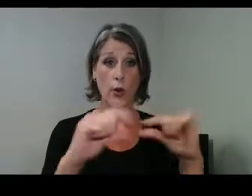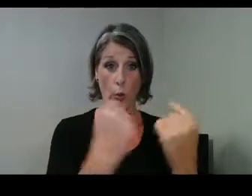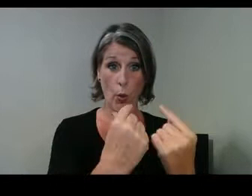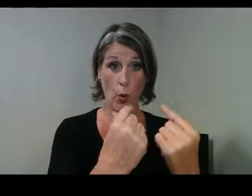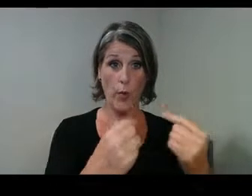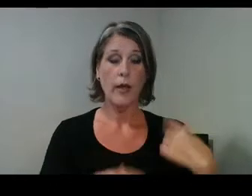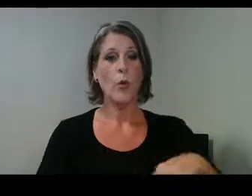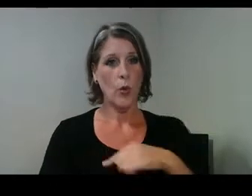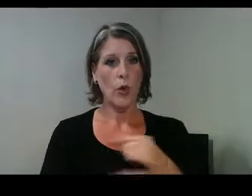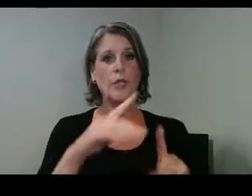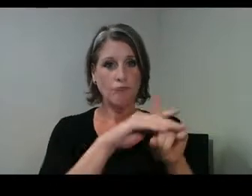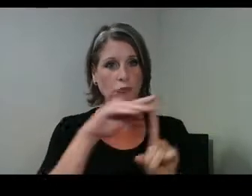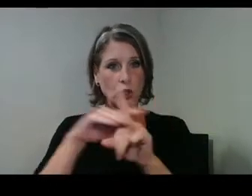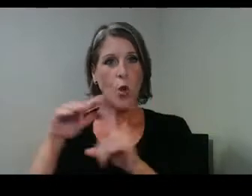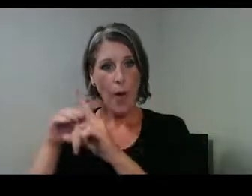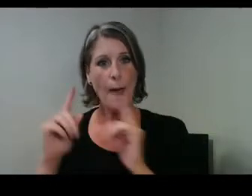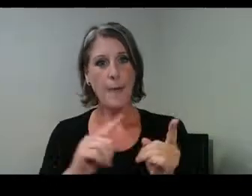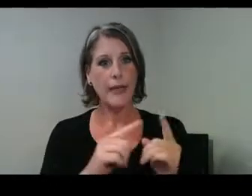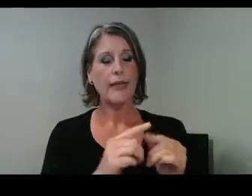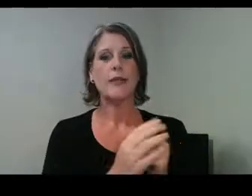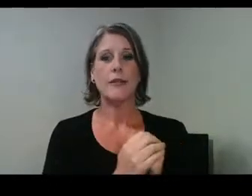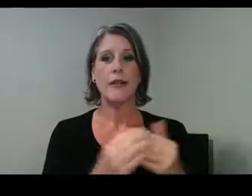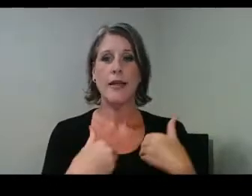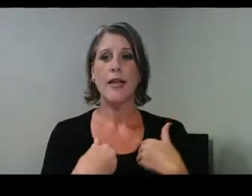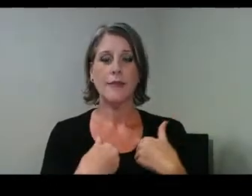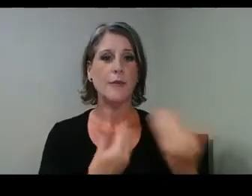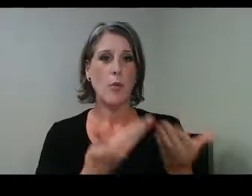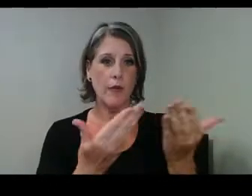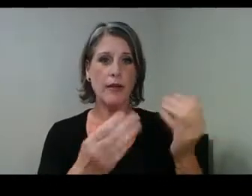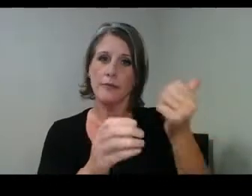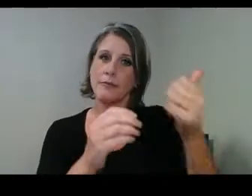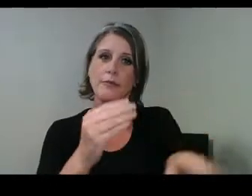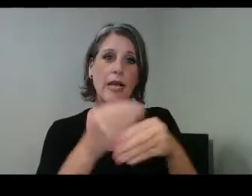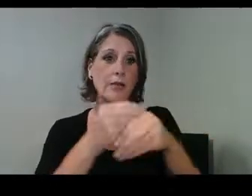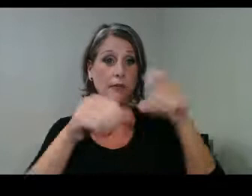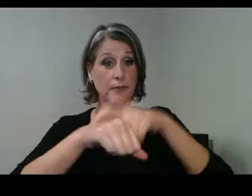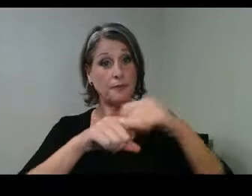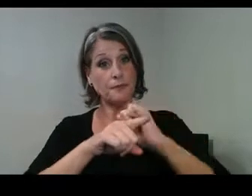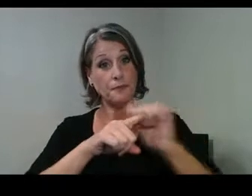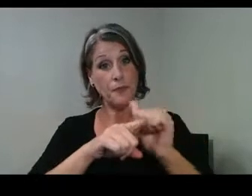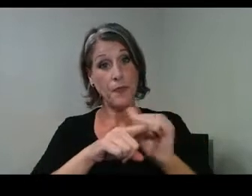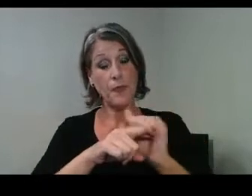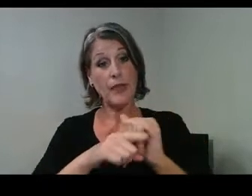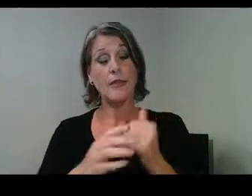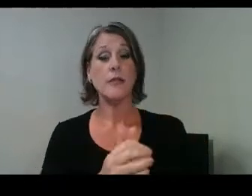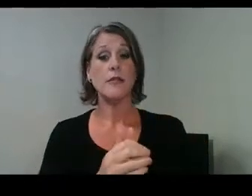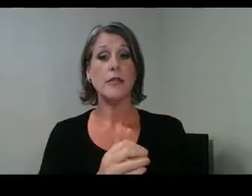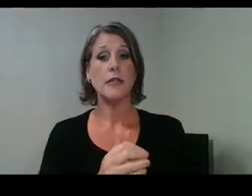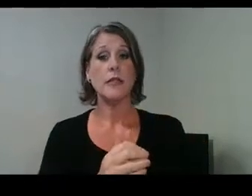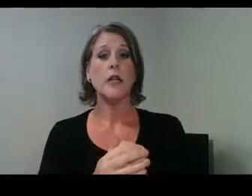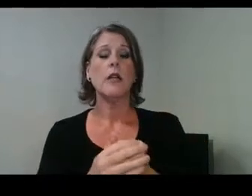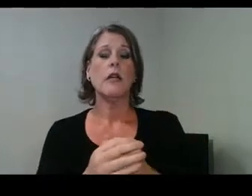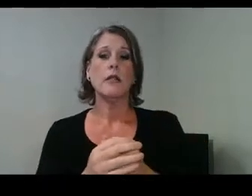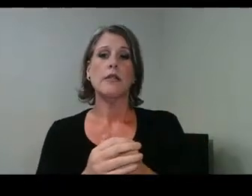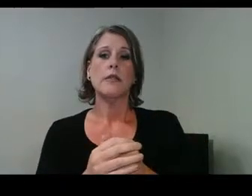use this work time to do strategy groups and provide extra time and practice to apply all of the skills we have been working on. Do not hesitate